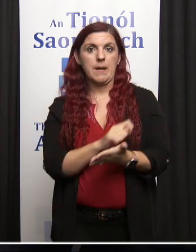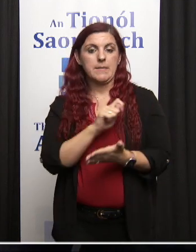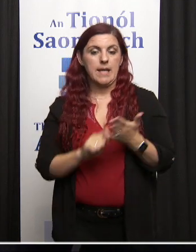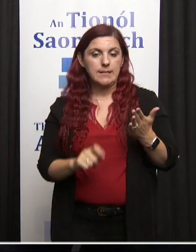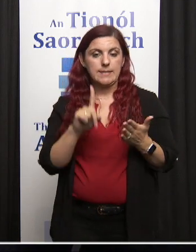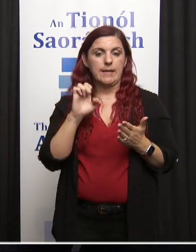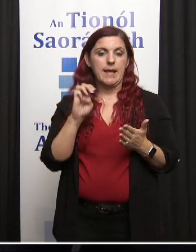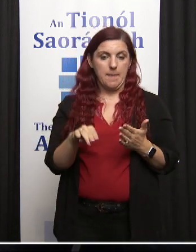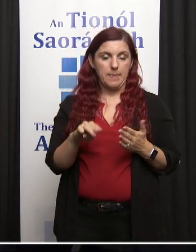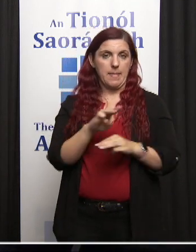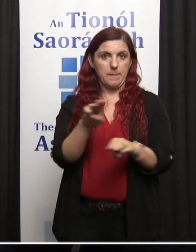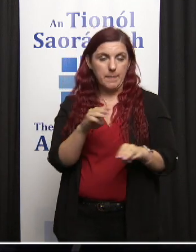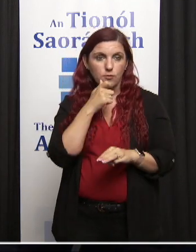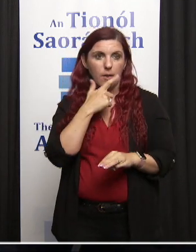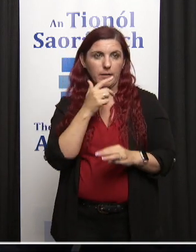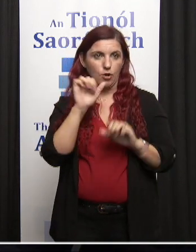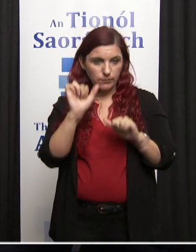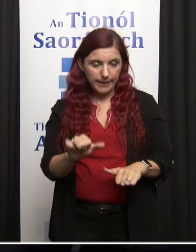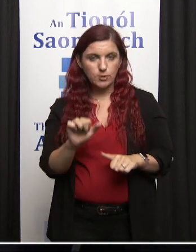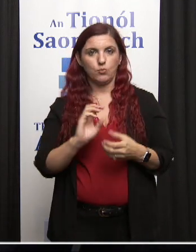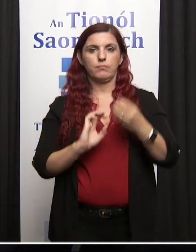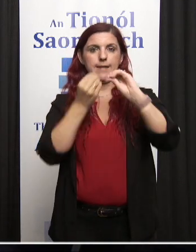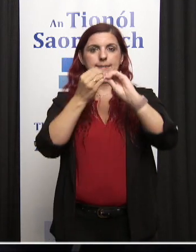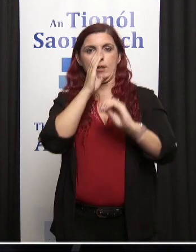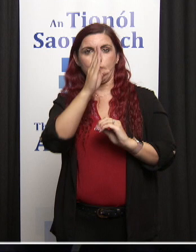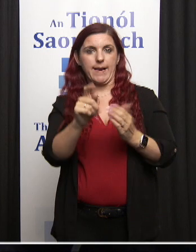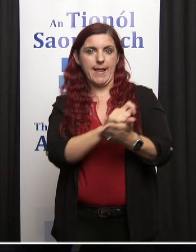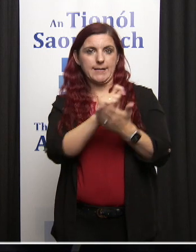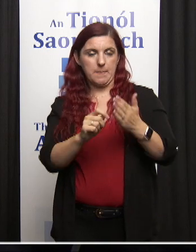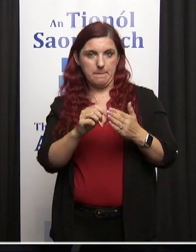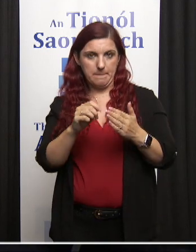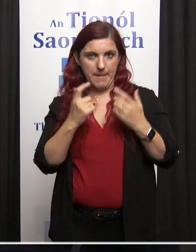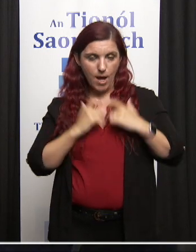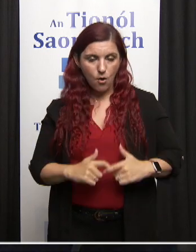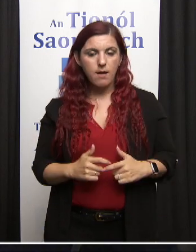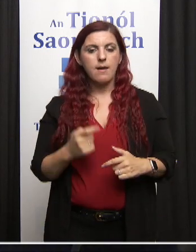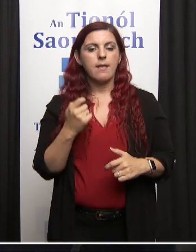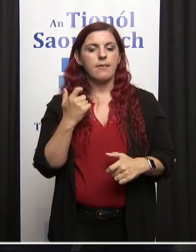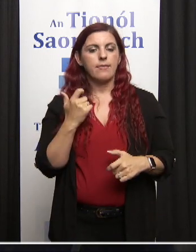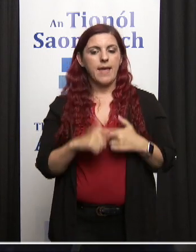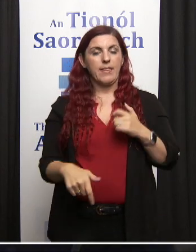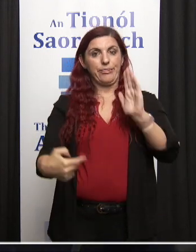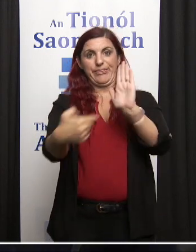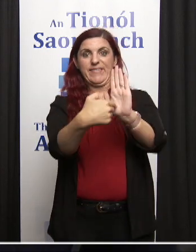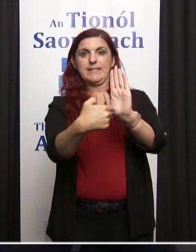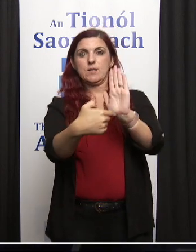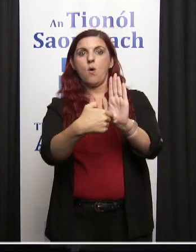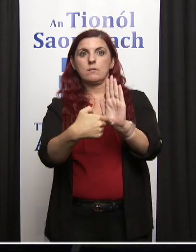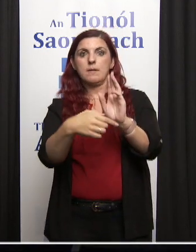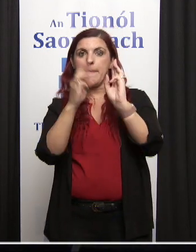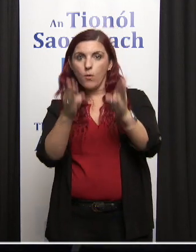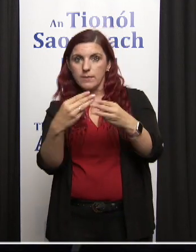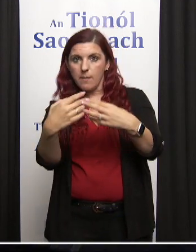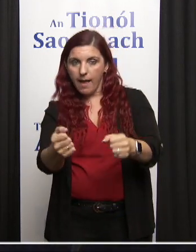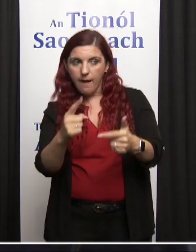that the people of Dublin agree to create a directly elected mayor, this is what the powers will be, this is what